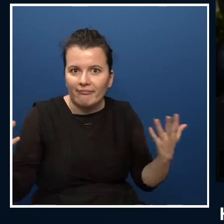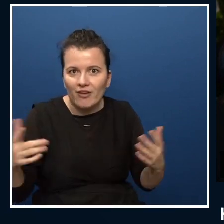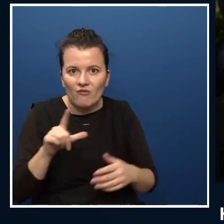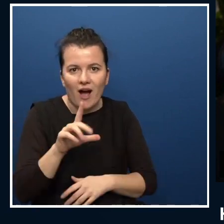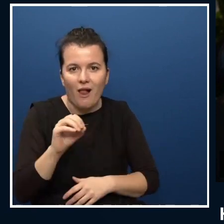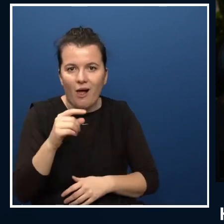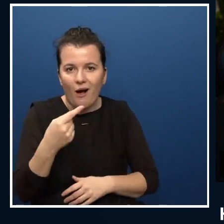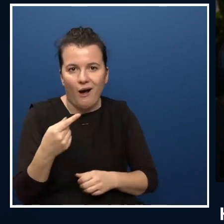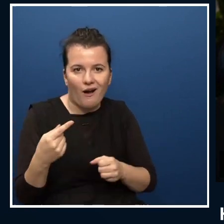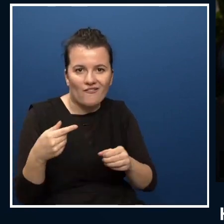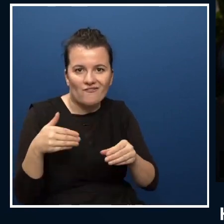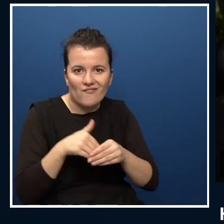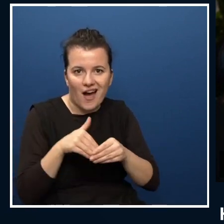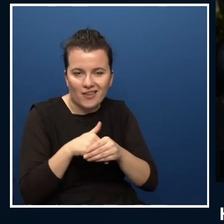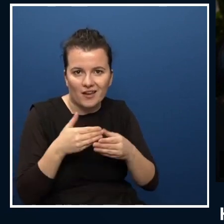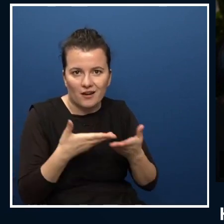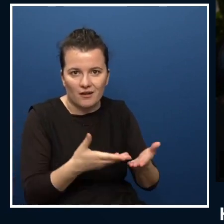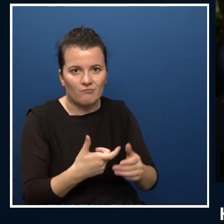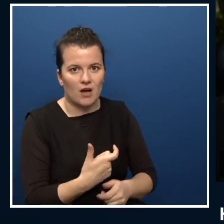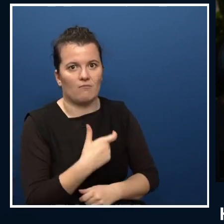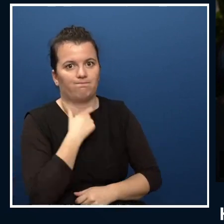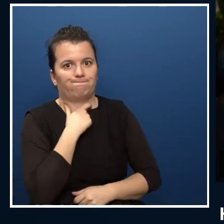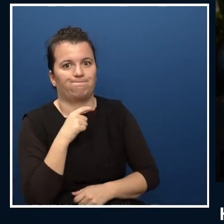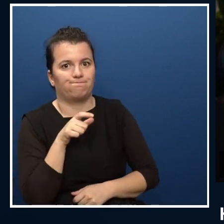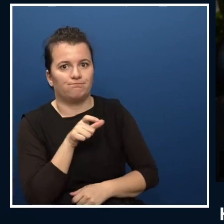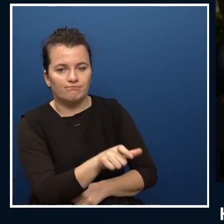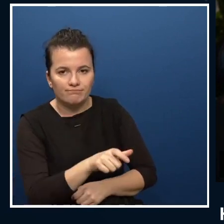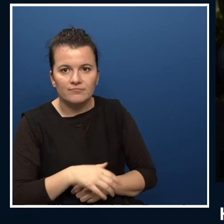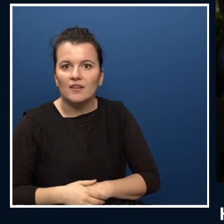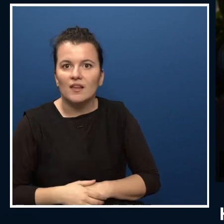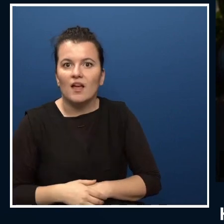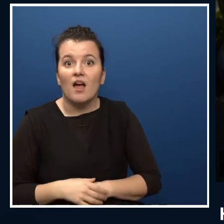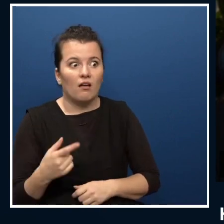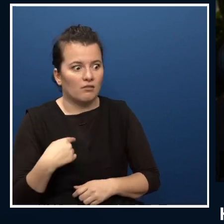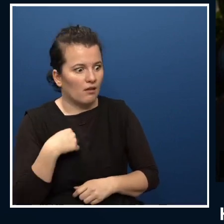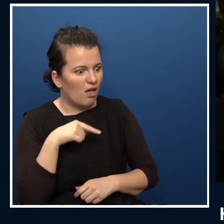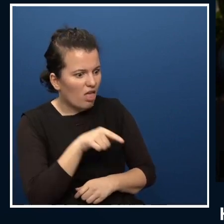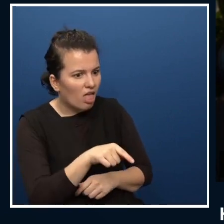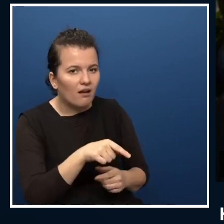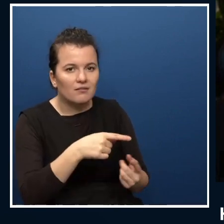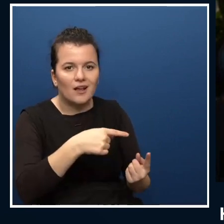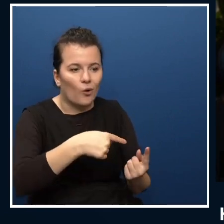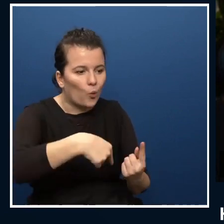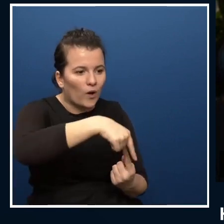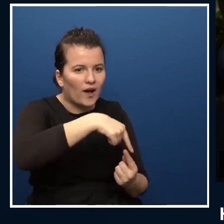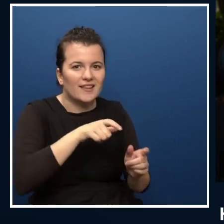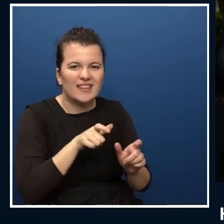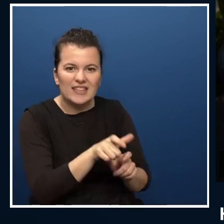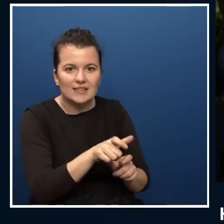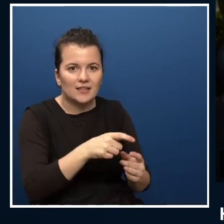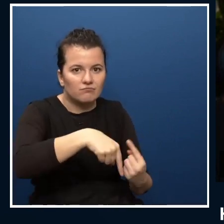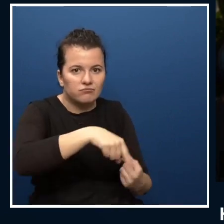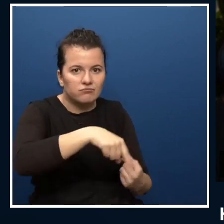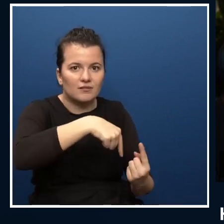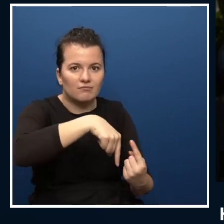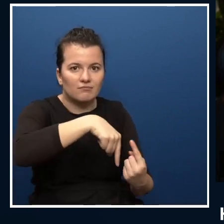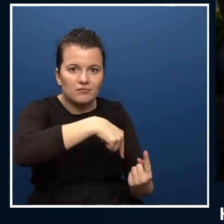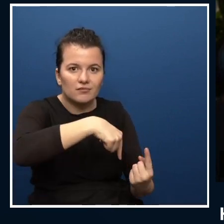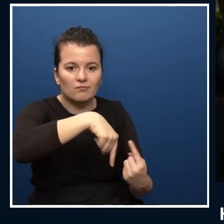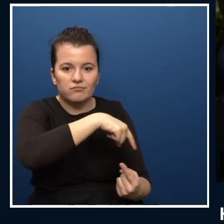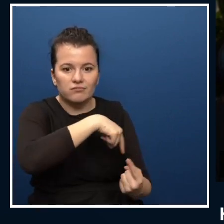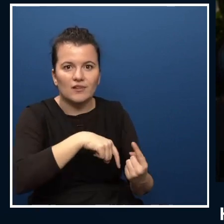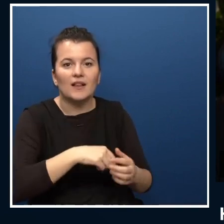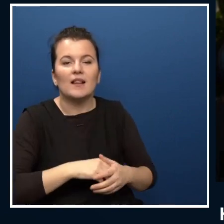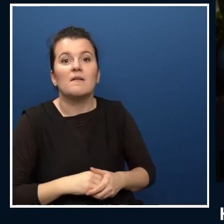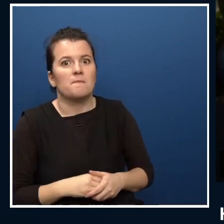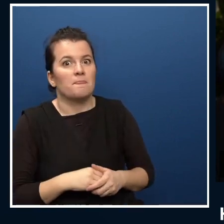real disk, like it's on spinning rust. And that's such an interesting thing that I think people who have been born on the